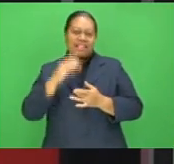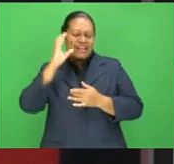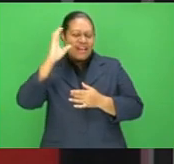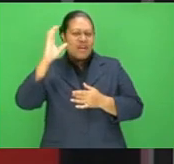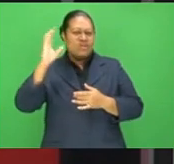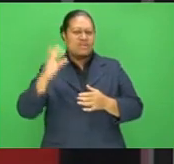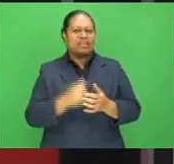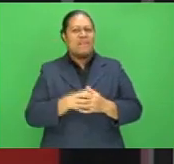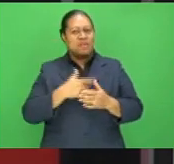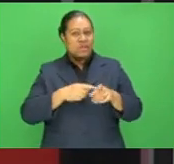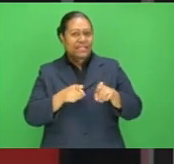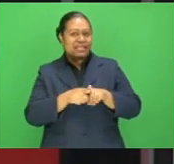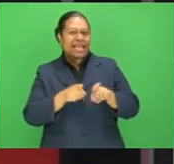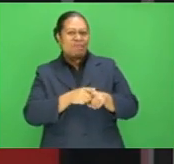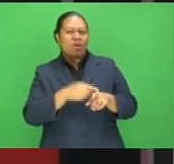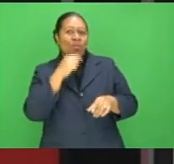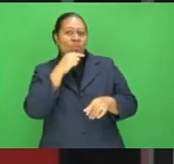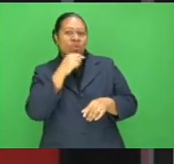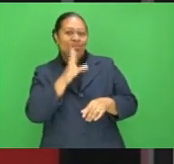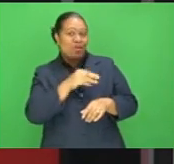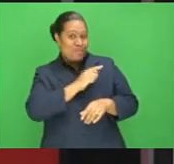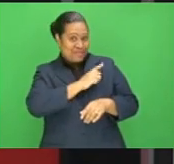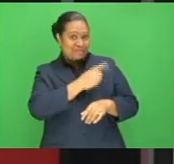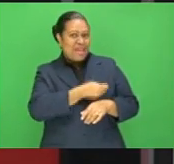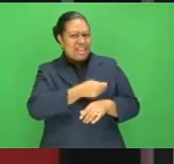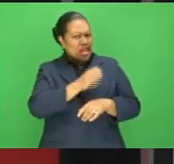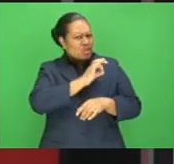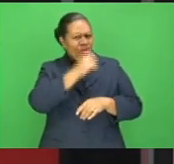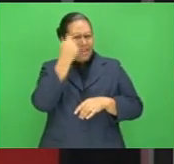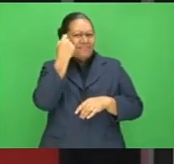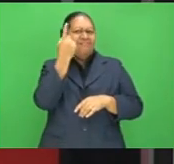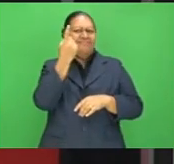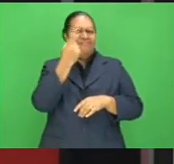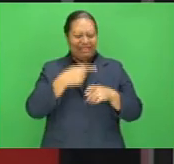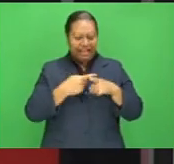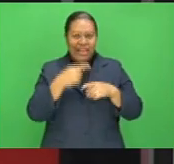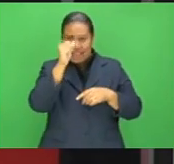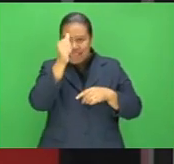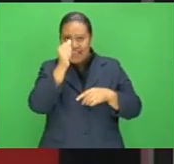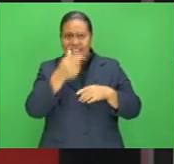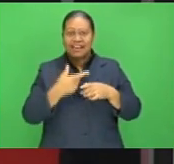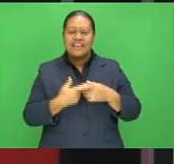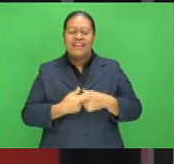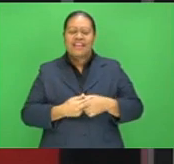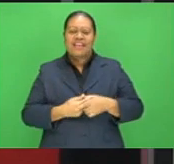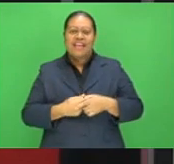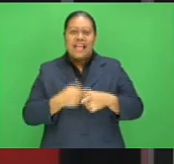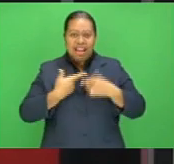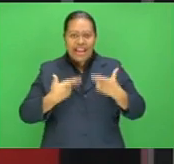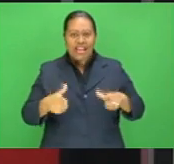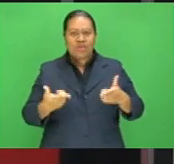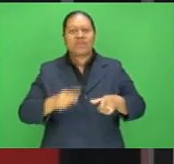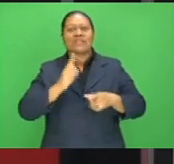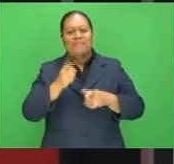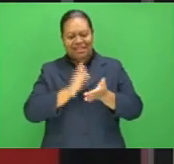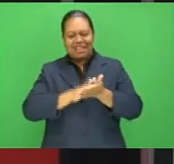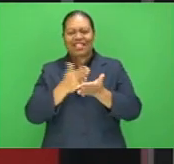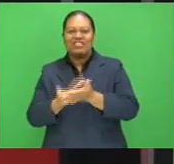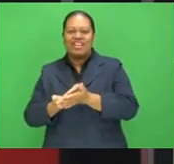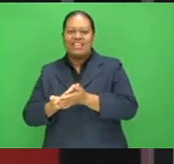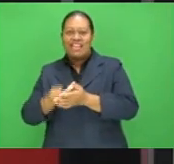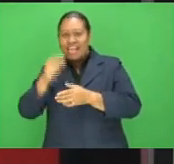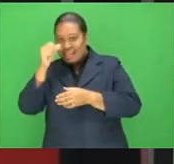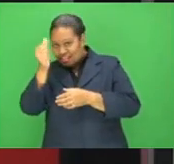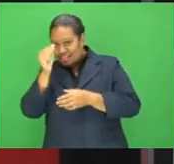boys, like boys from Spain, they couldn't understand the Hindi, so I was there to translate Hindi into English to